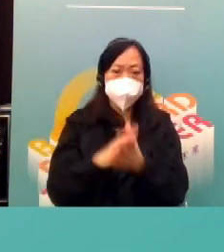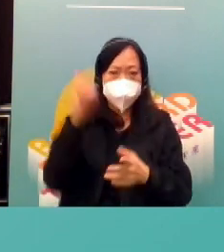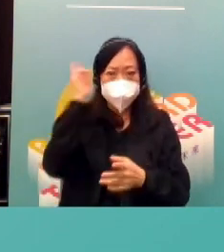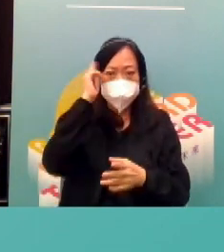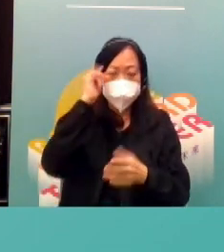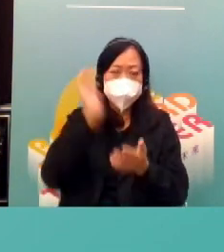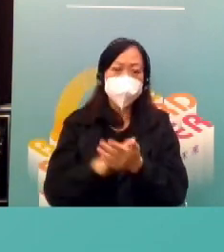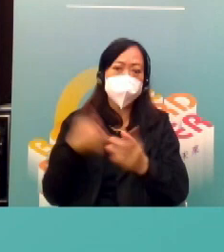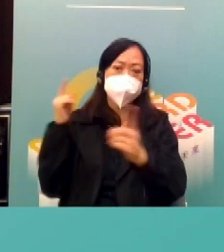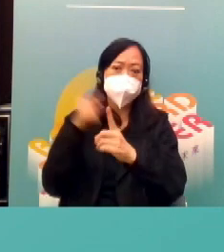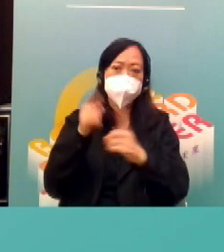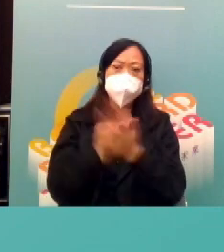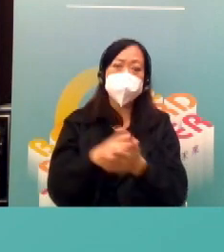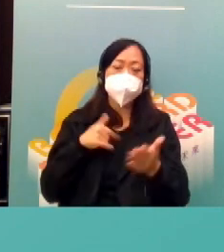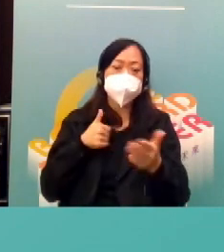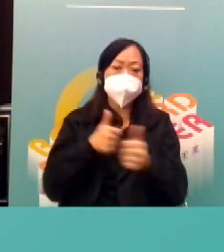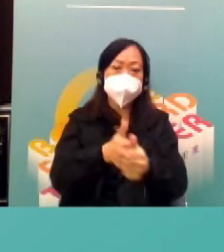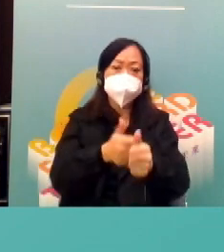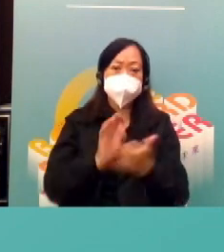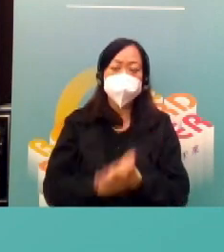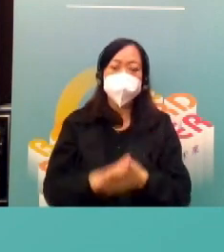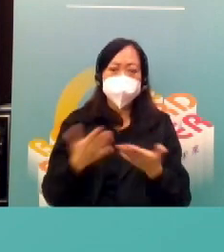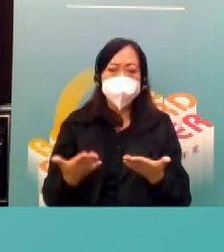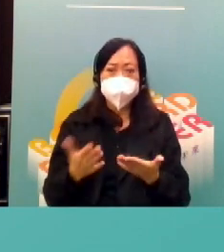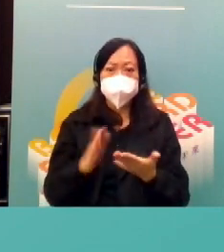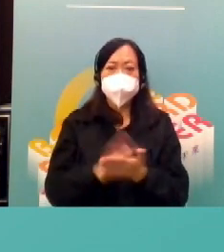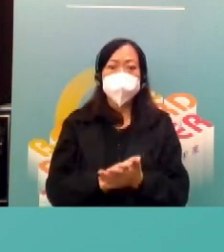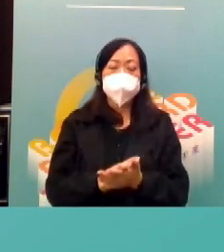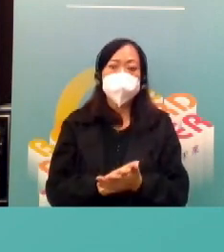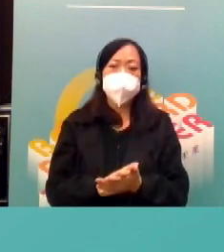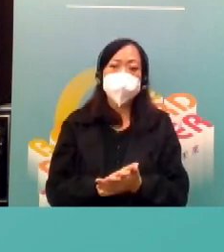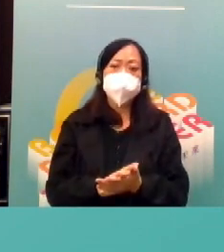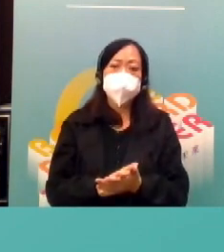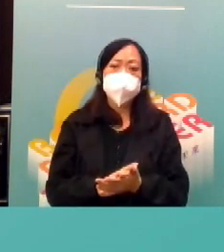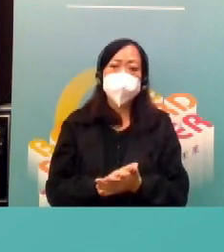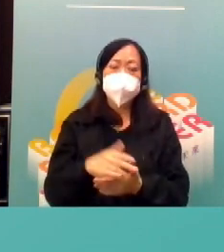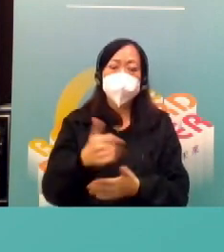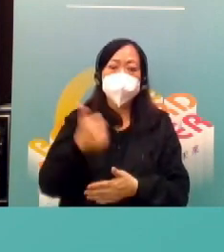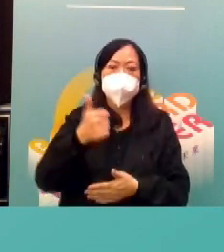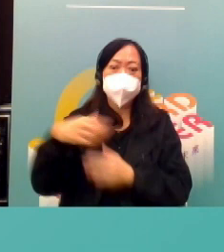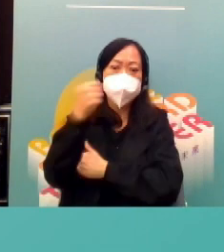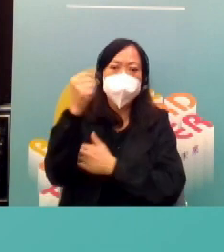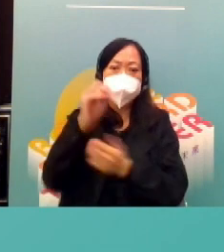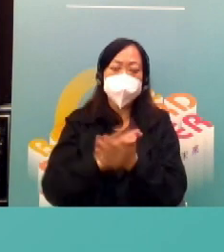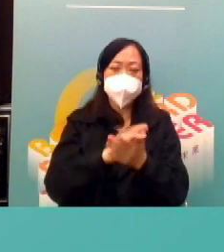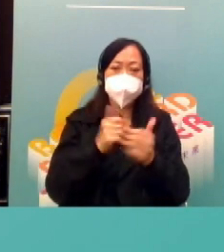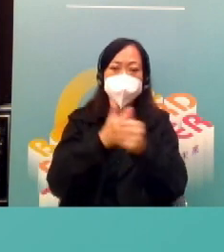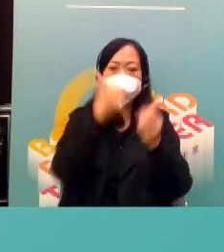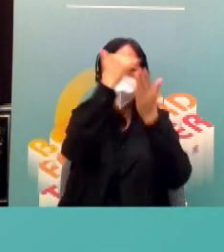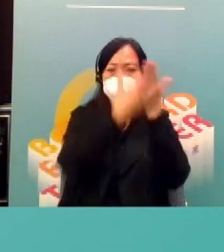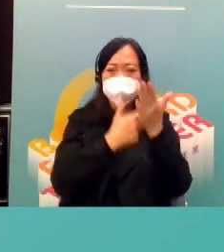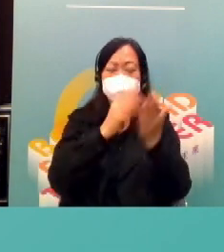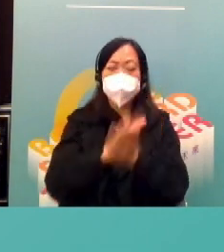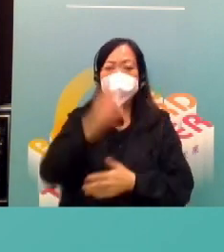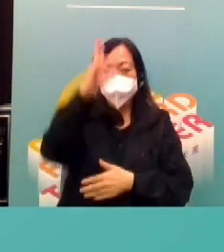I think it could be a really powerful tool that government can be using to provide that stability in the market so